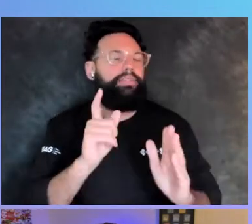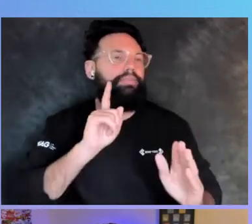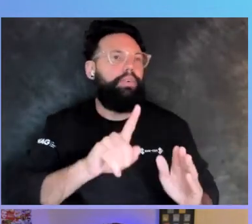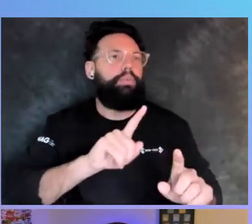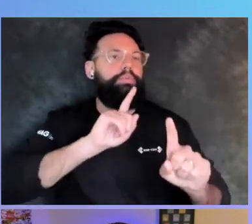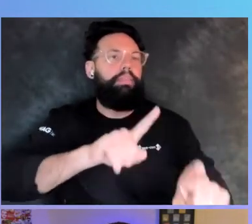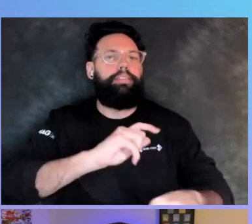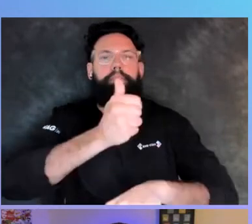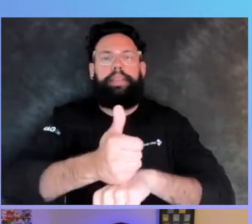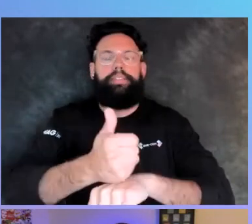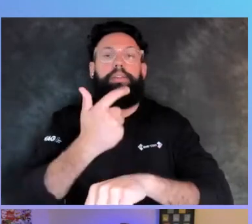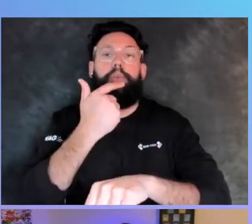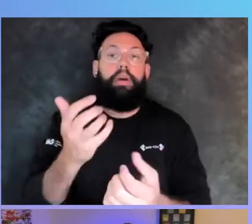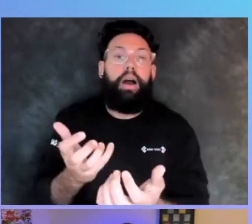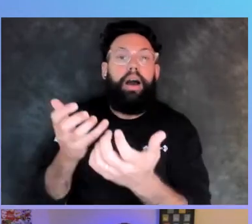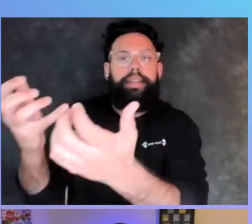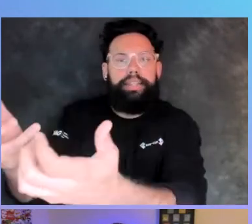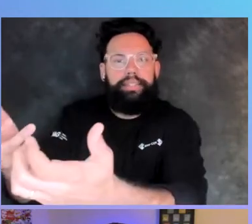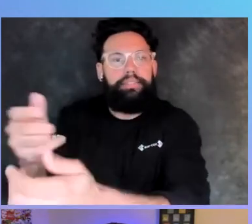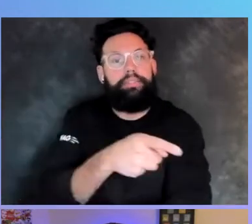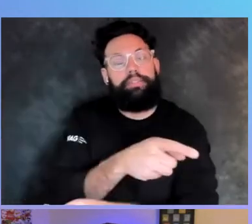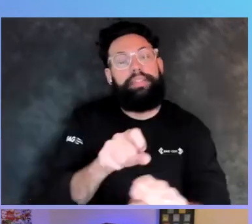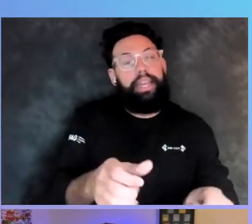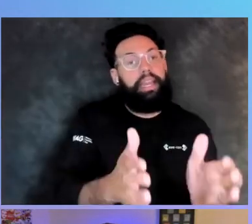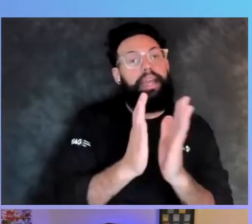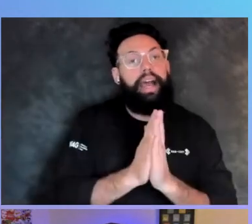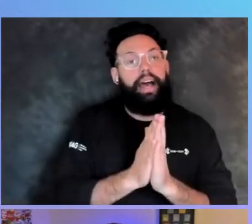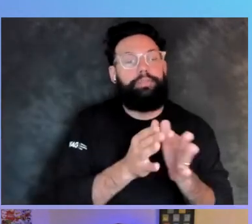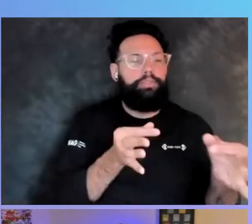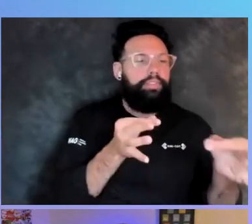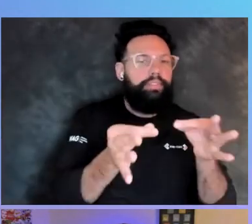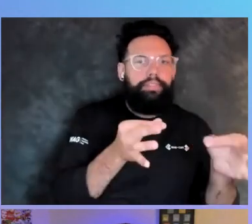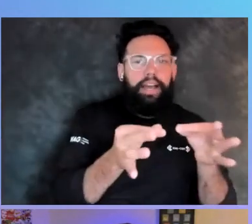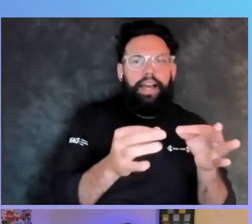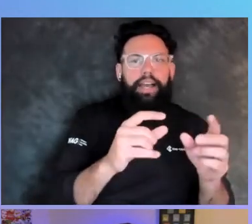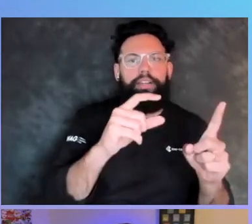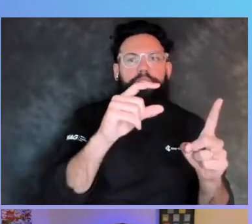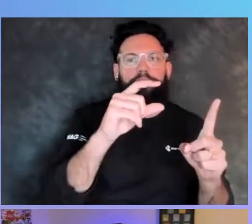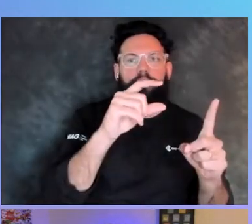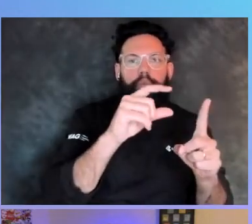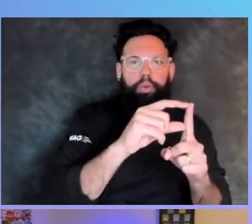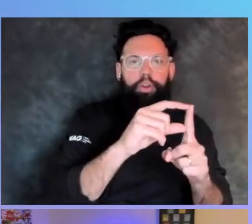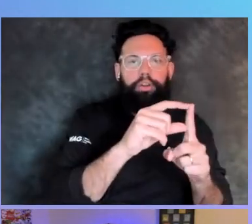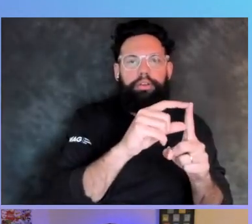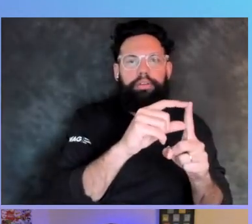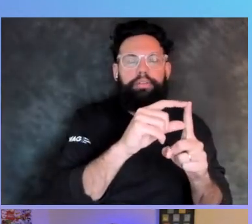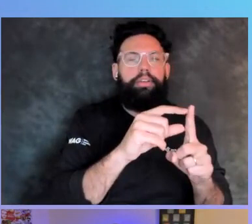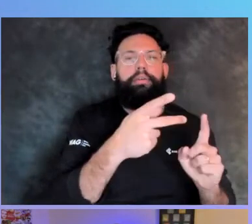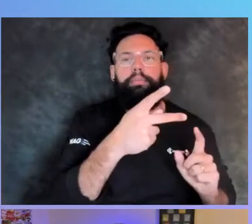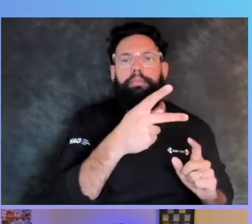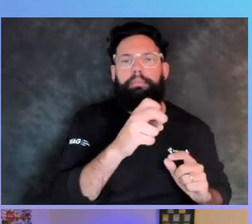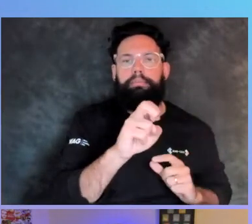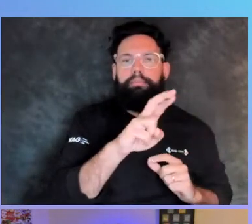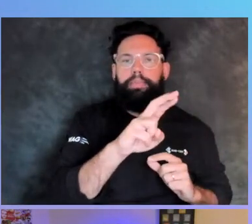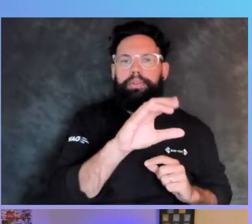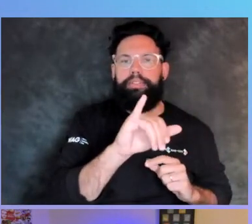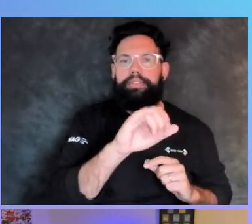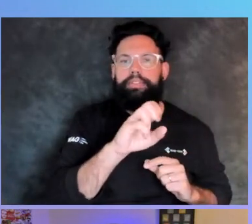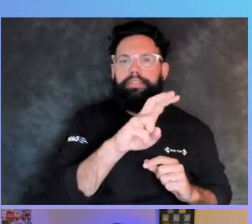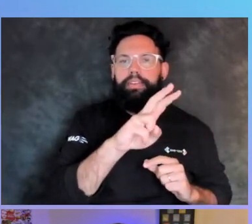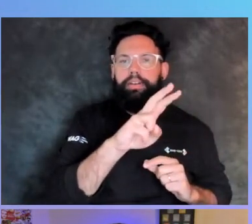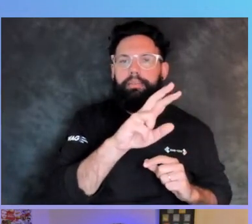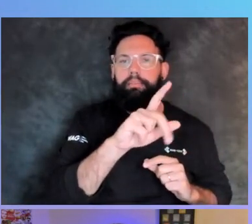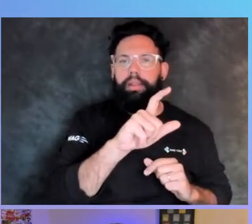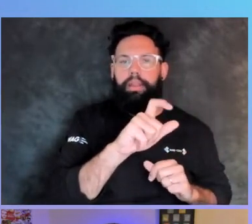it to define the word perceivable in terms of P-O-U-R, or in case you're not familiar with POUR, it